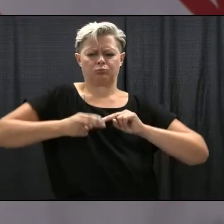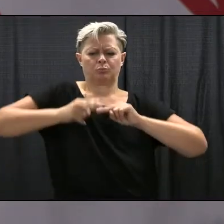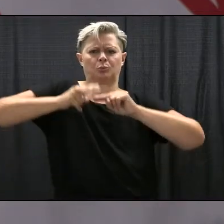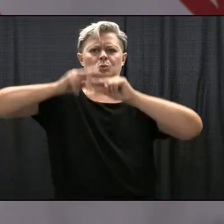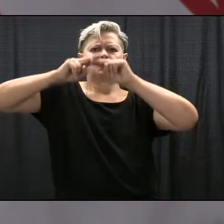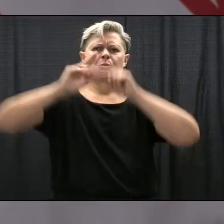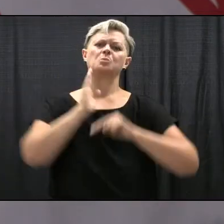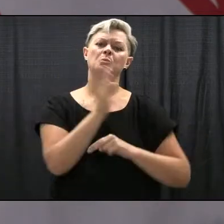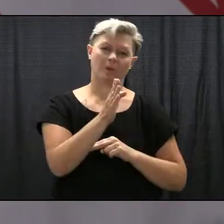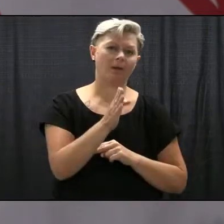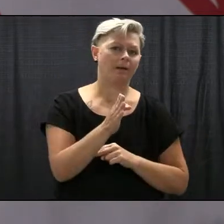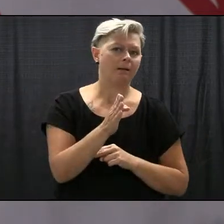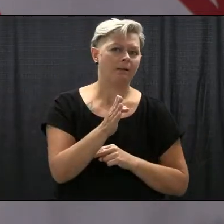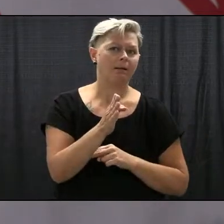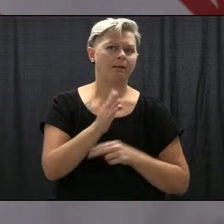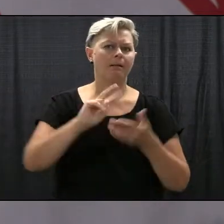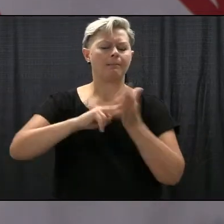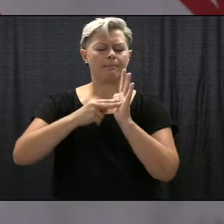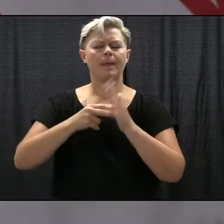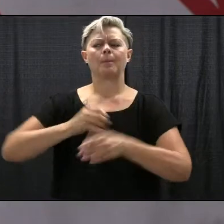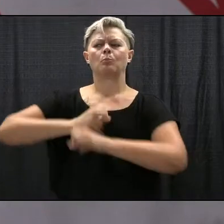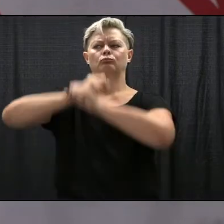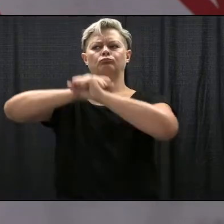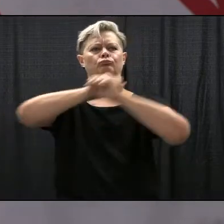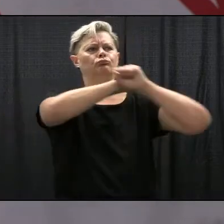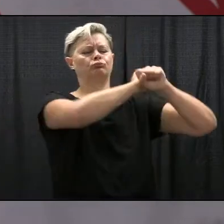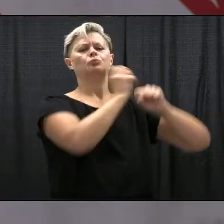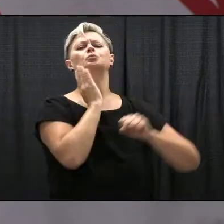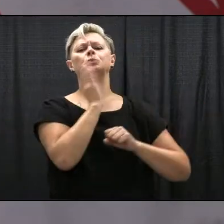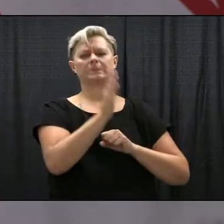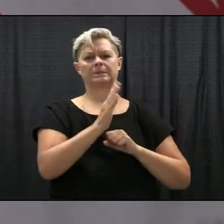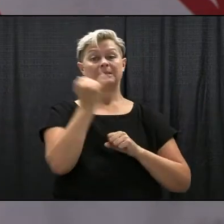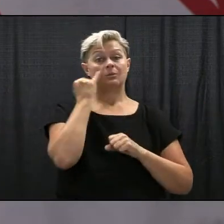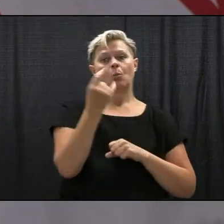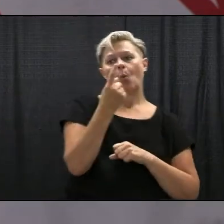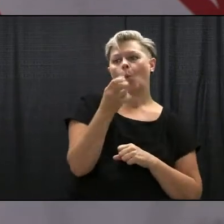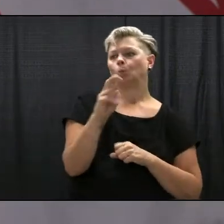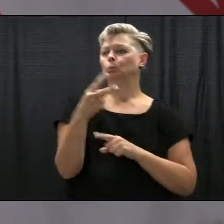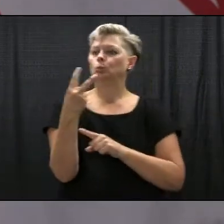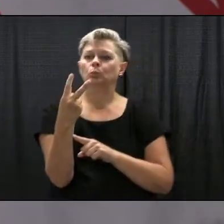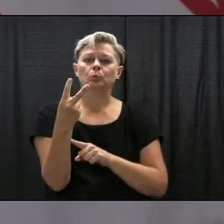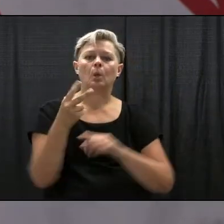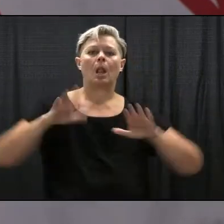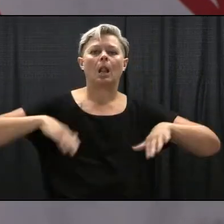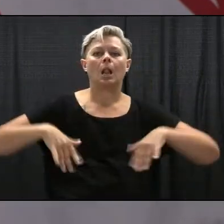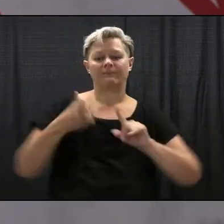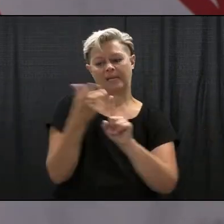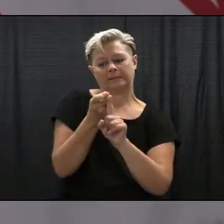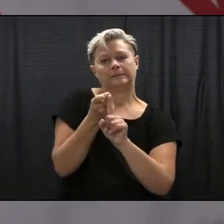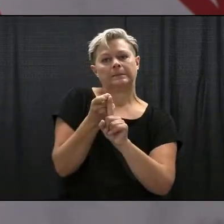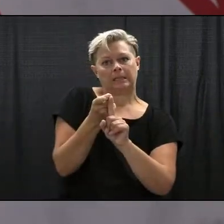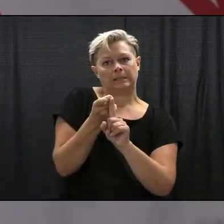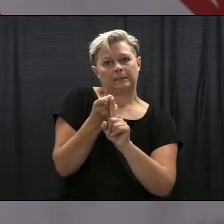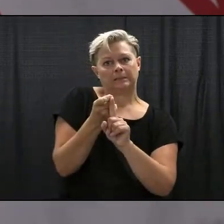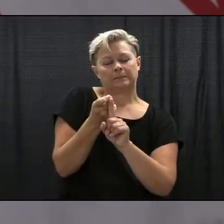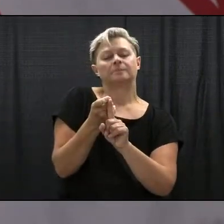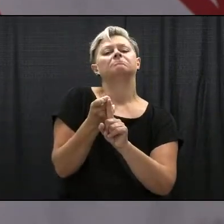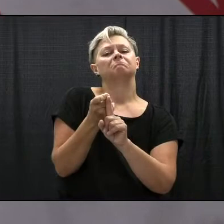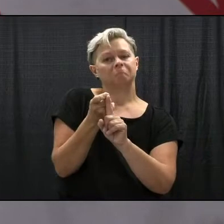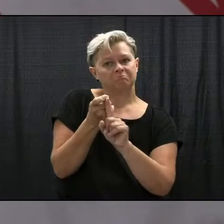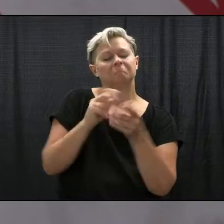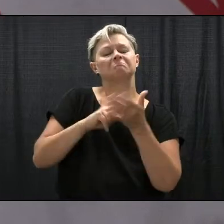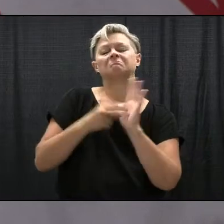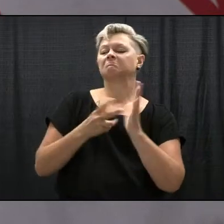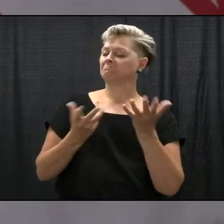afford the barrier that's necessary, even if there is one or two that don't get vaccinated, or even if there is a couple that, frankly, we know that the vaccine